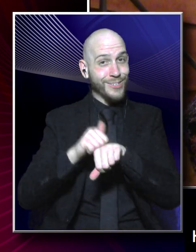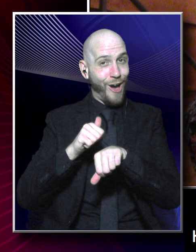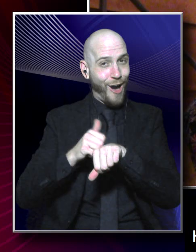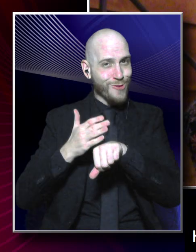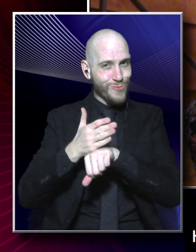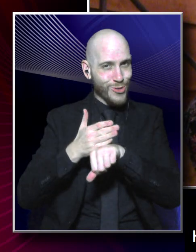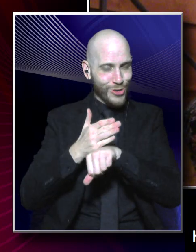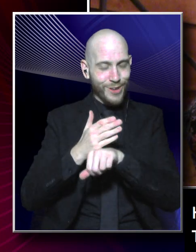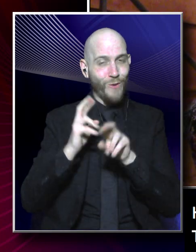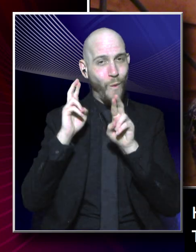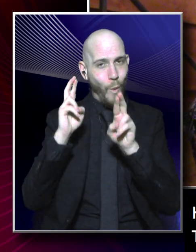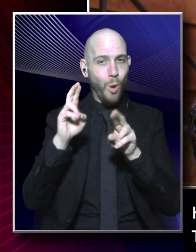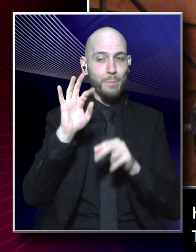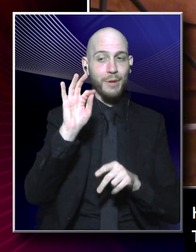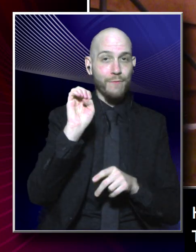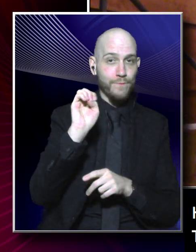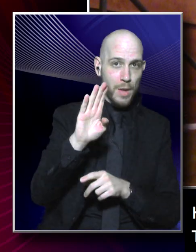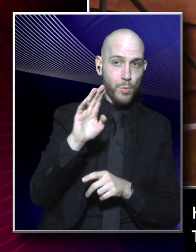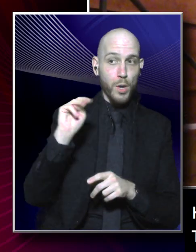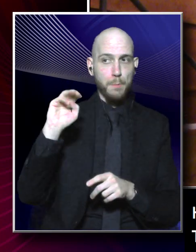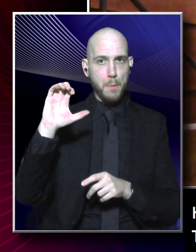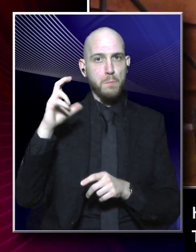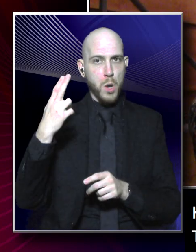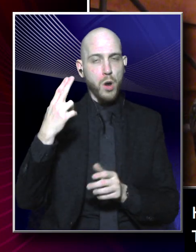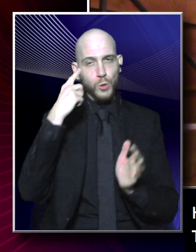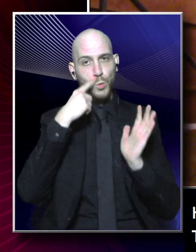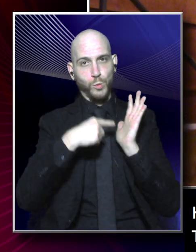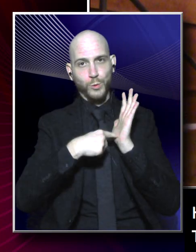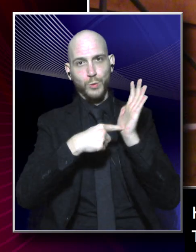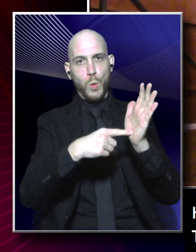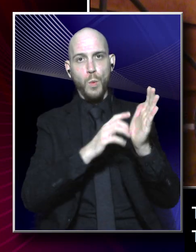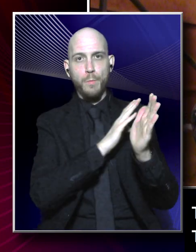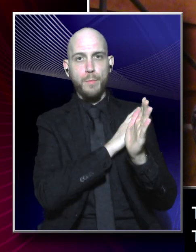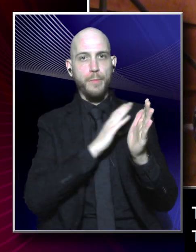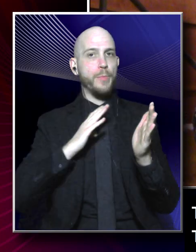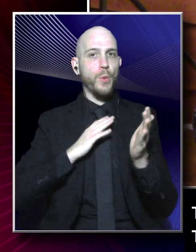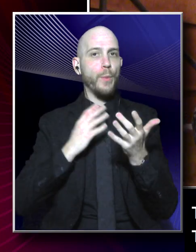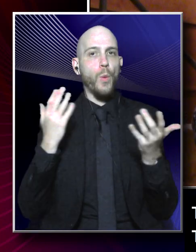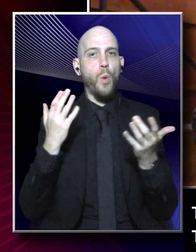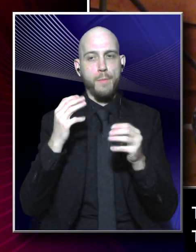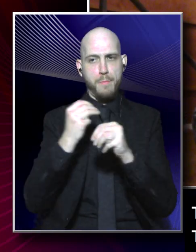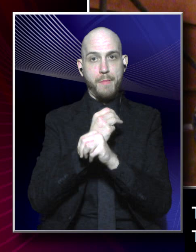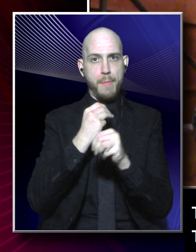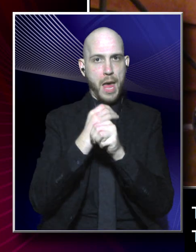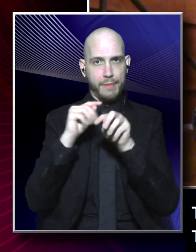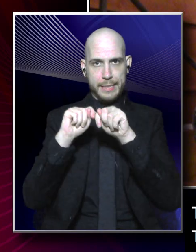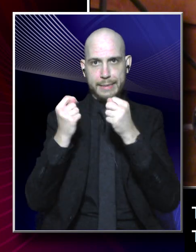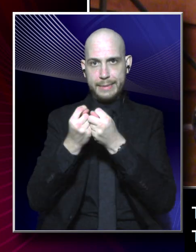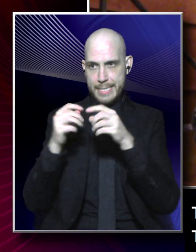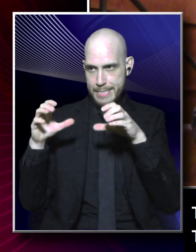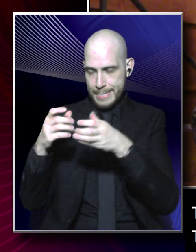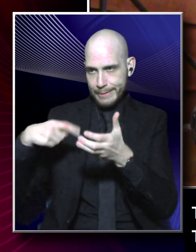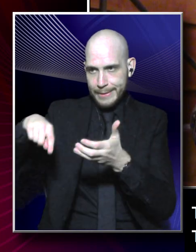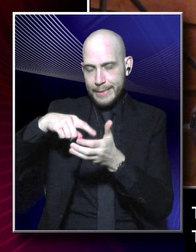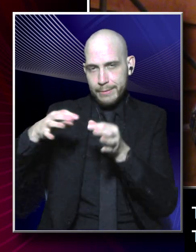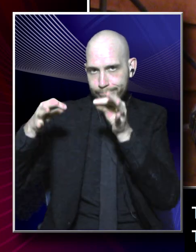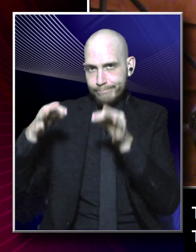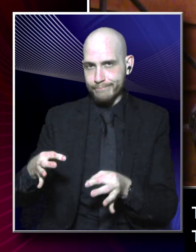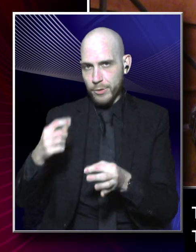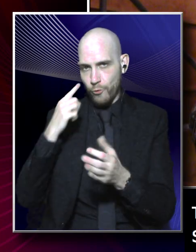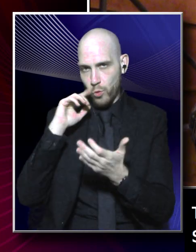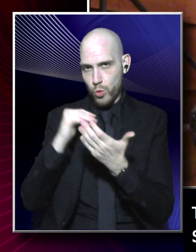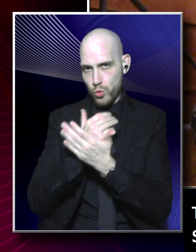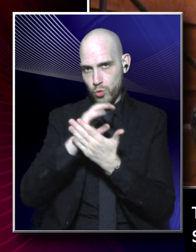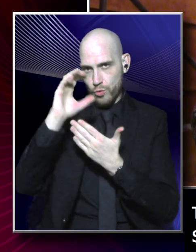board proposing what the math team found and what they're hoping that we can adopt. We've done, I would say, perception data, focus groups